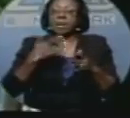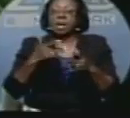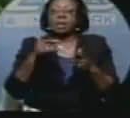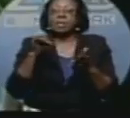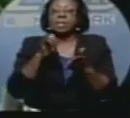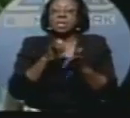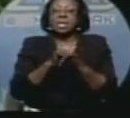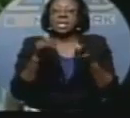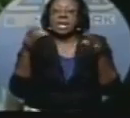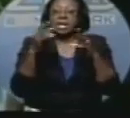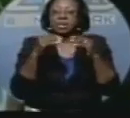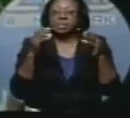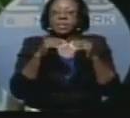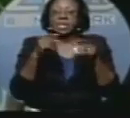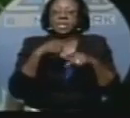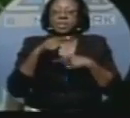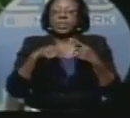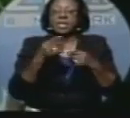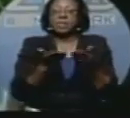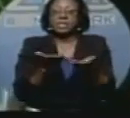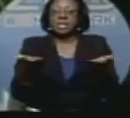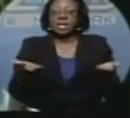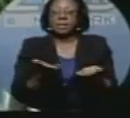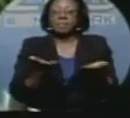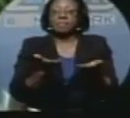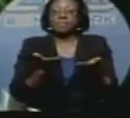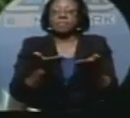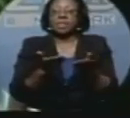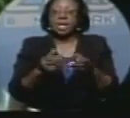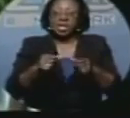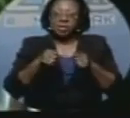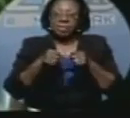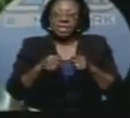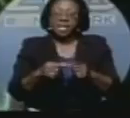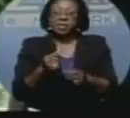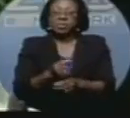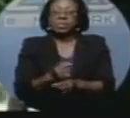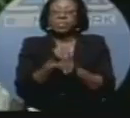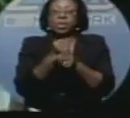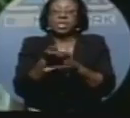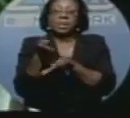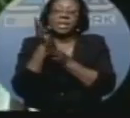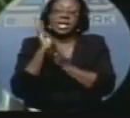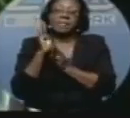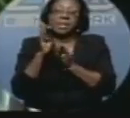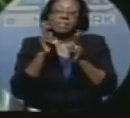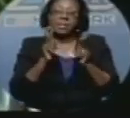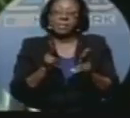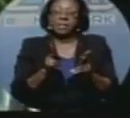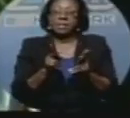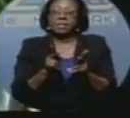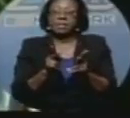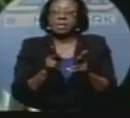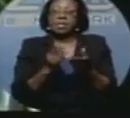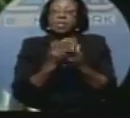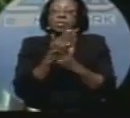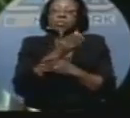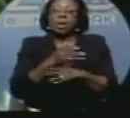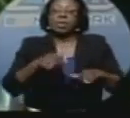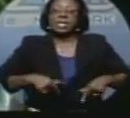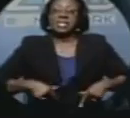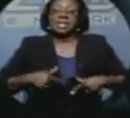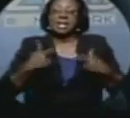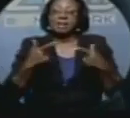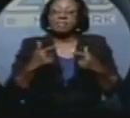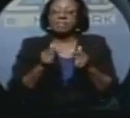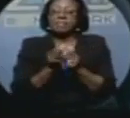those meetings when he was here and that he remained an advocate for self-rule by the Bahamian people throughout his